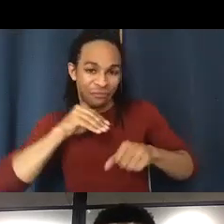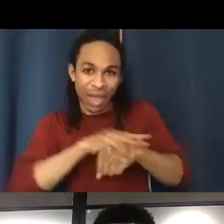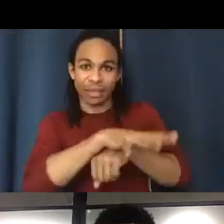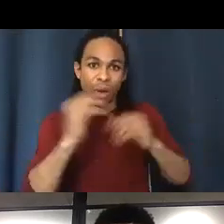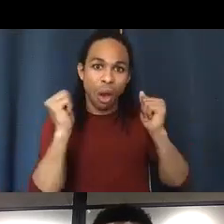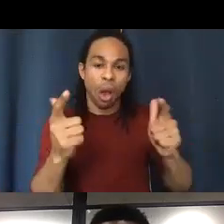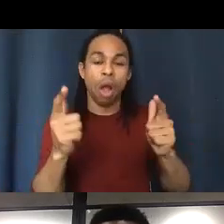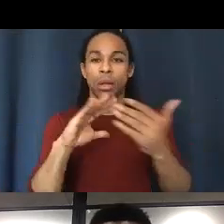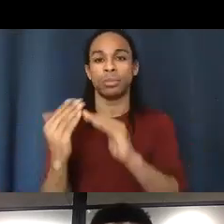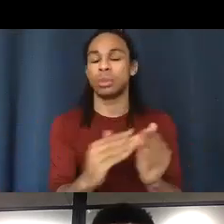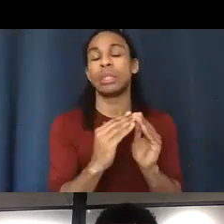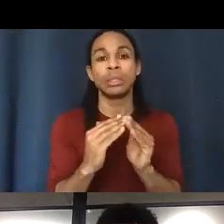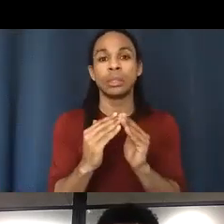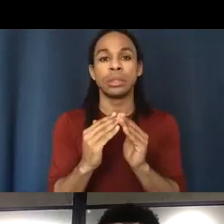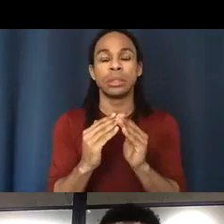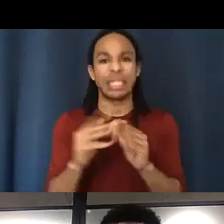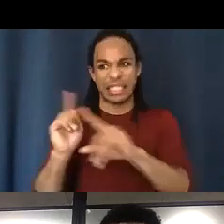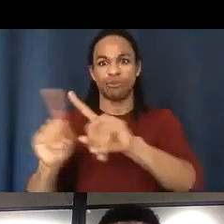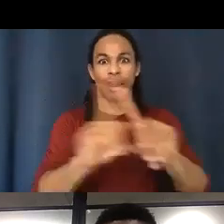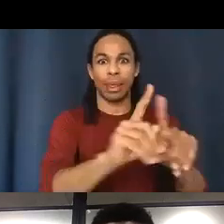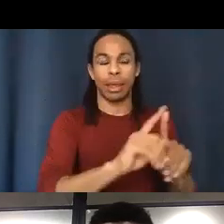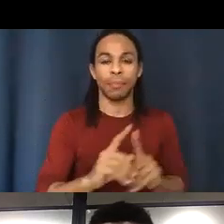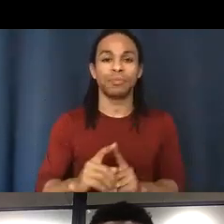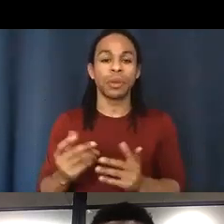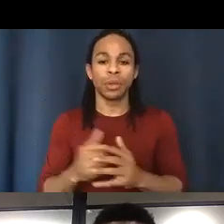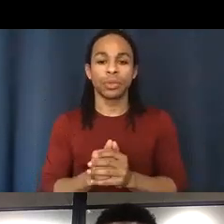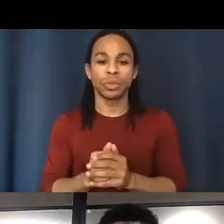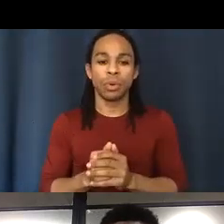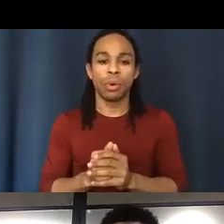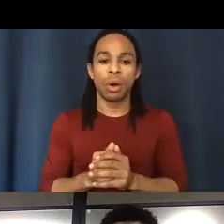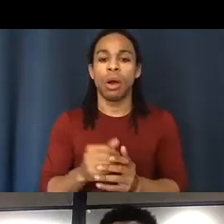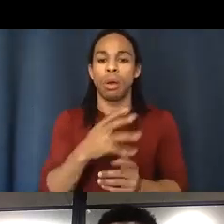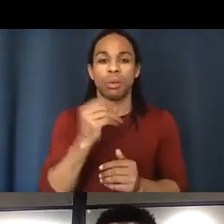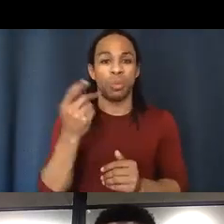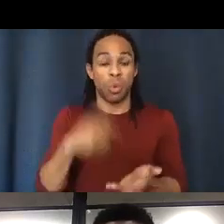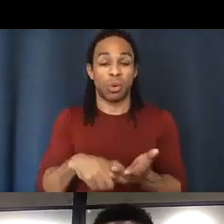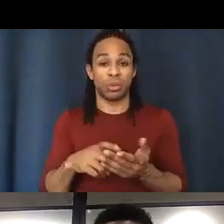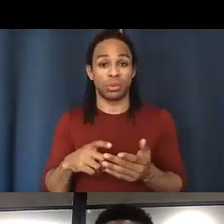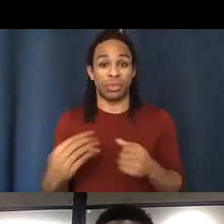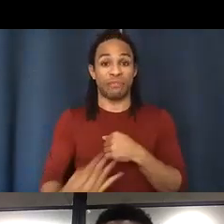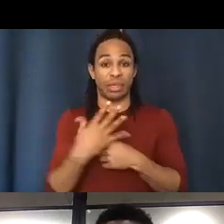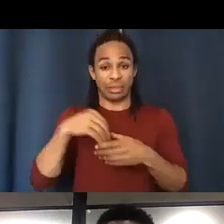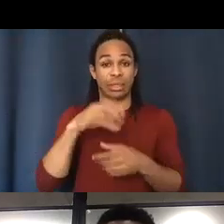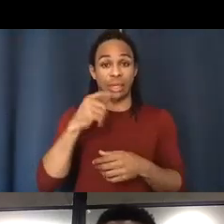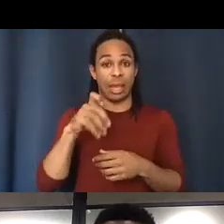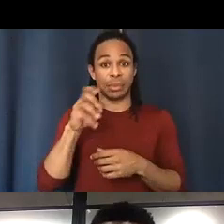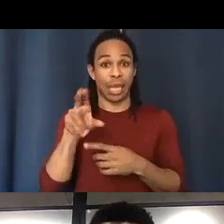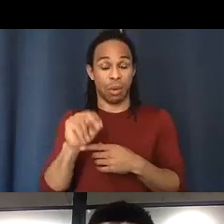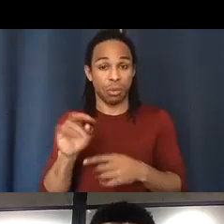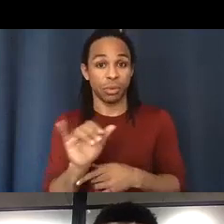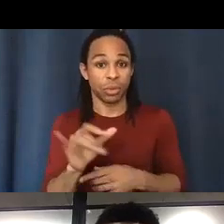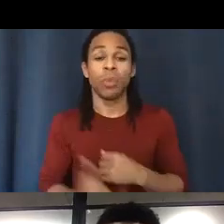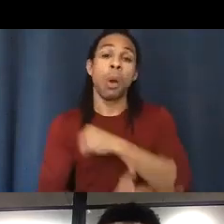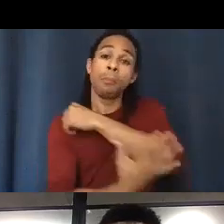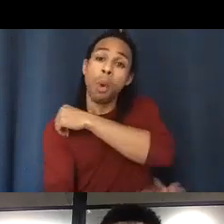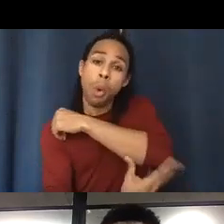all communities, and we've seen that in Cape Town. The most vulnerable, those from poor and working class families, especially those living